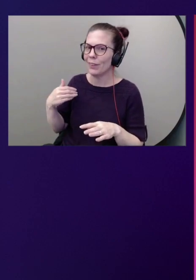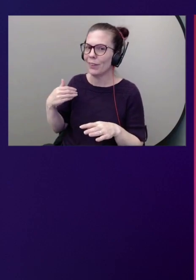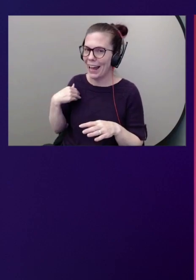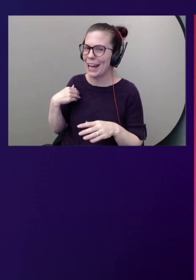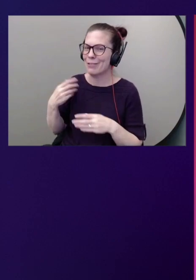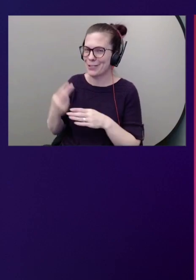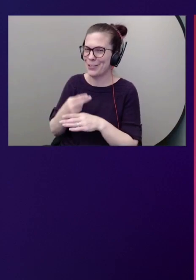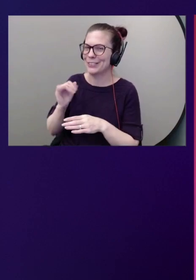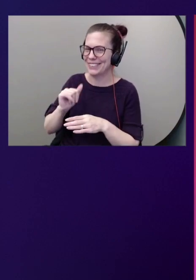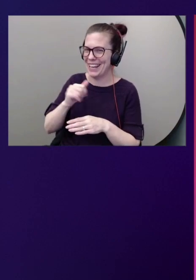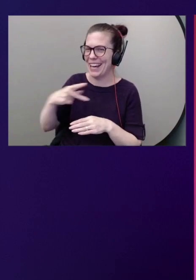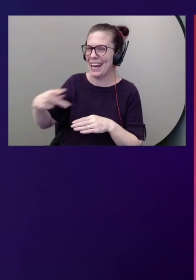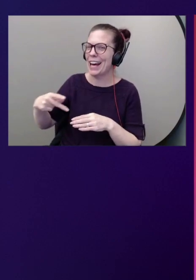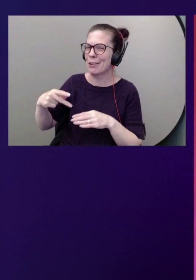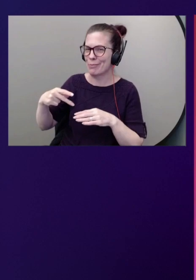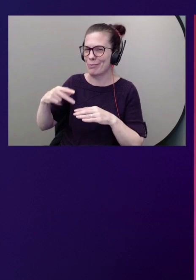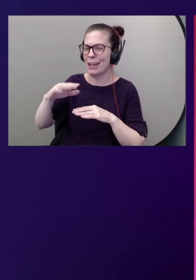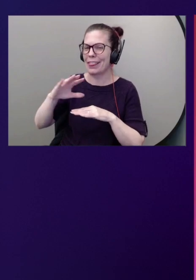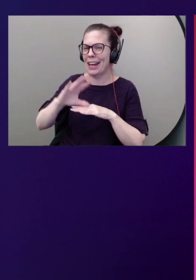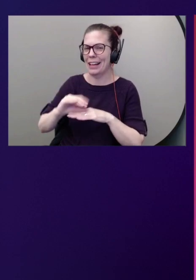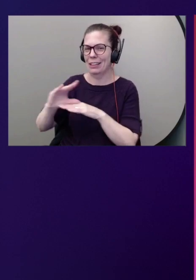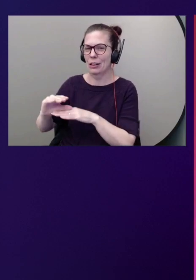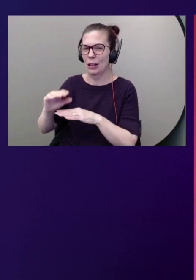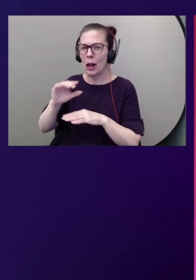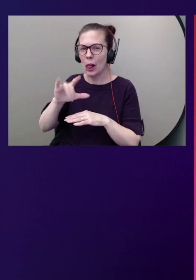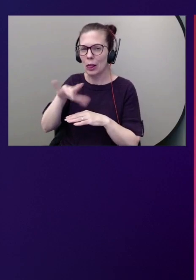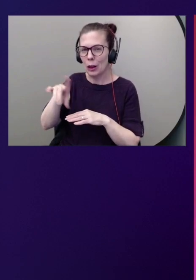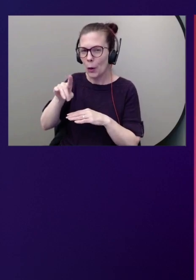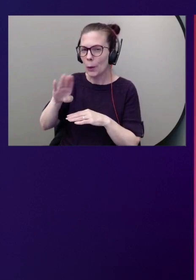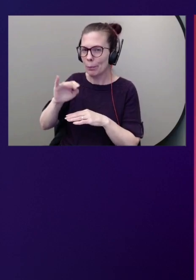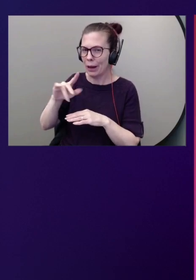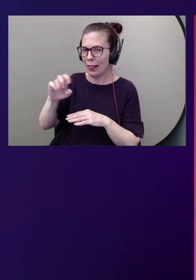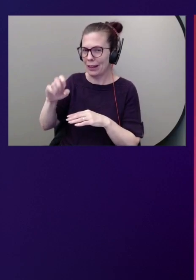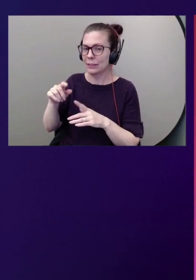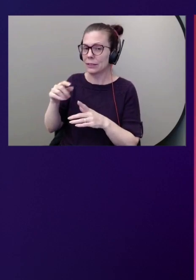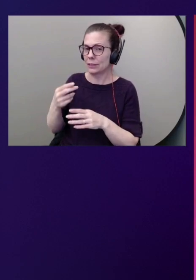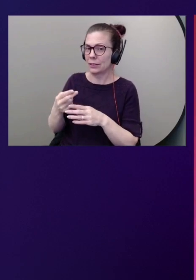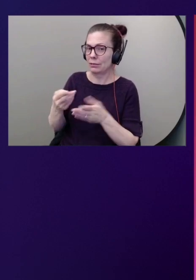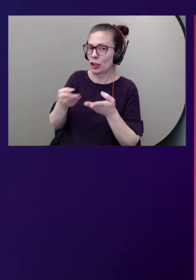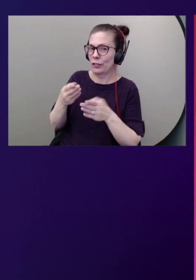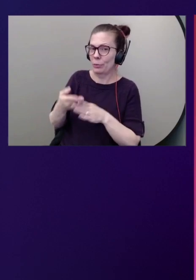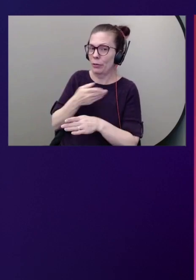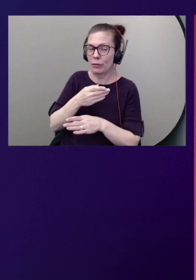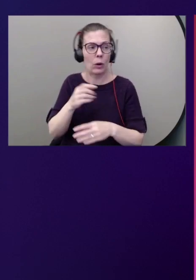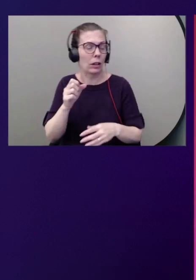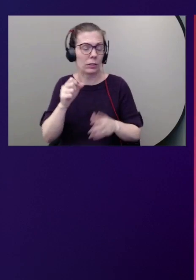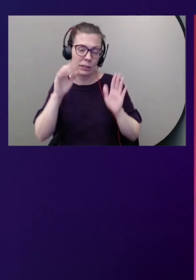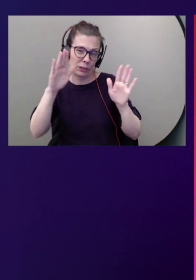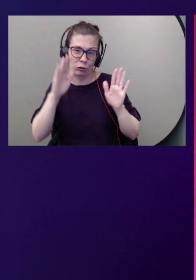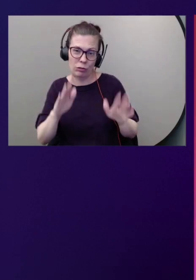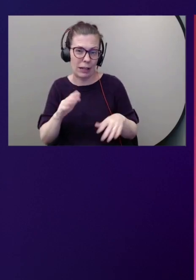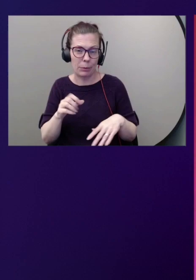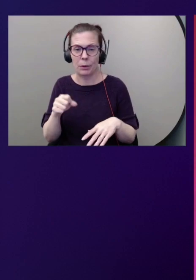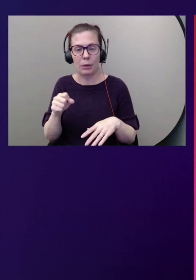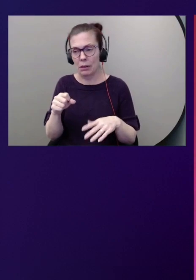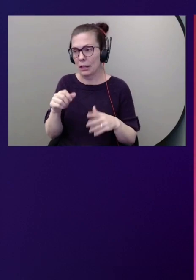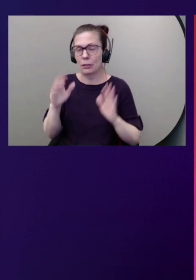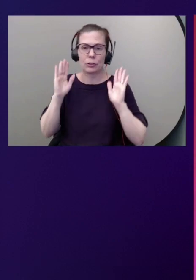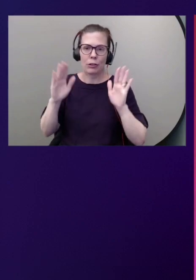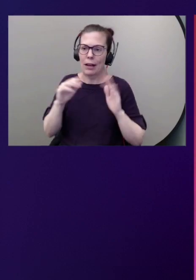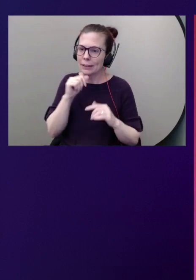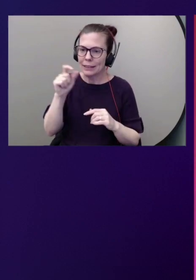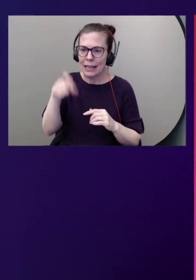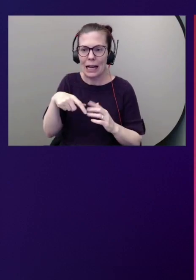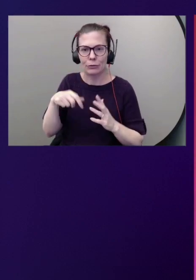application load balanced Fargate service before. It's incredible. Yeah. It's great, and I didn't have to write any